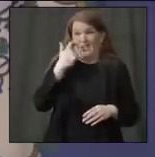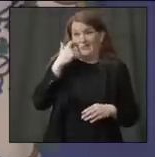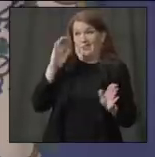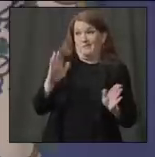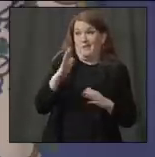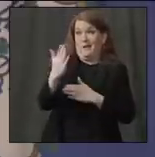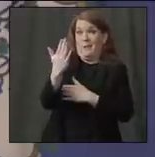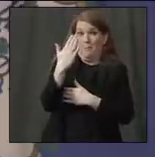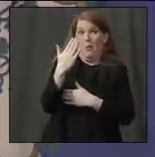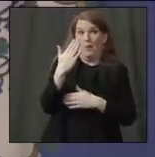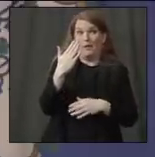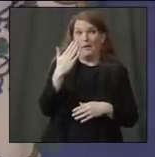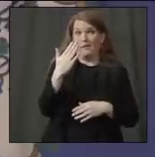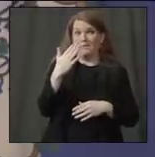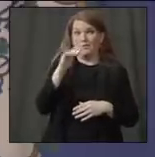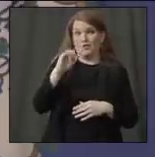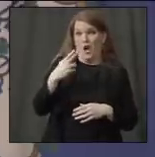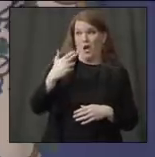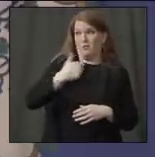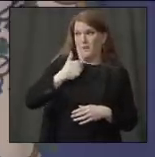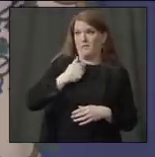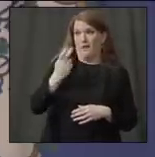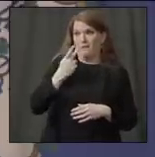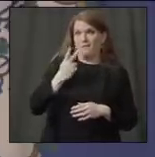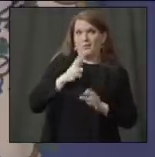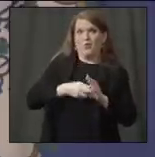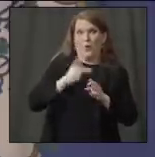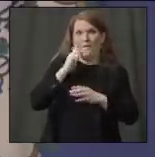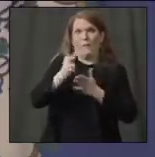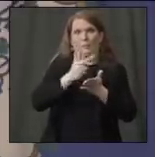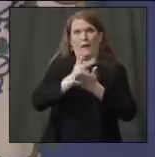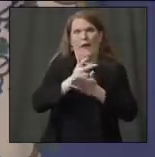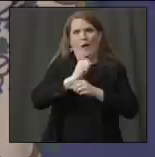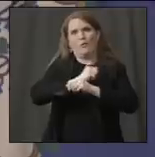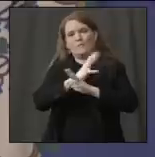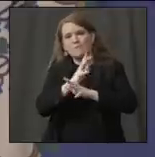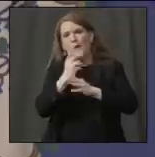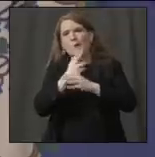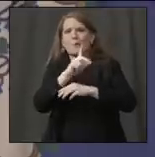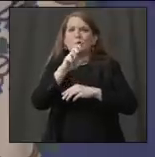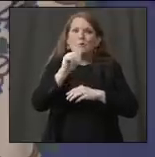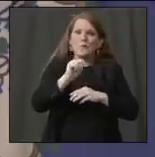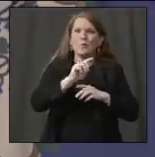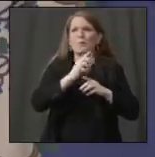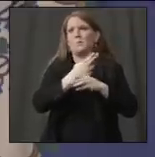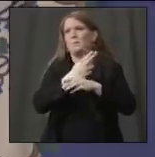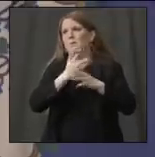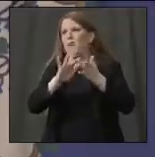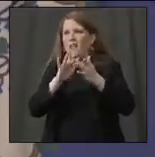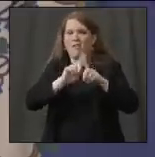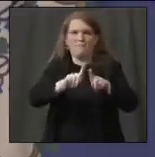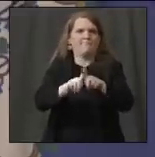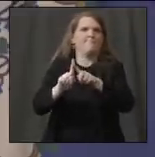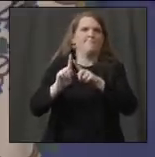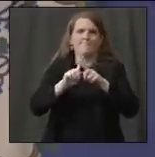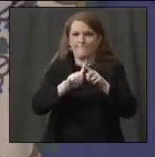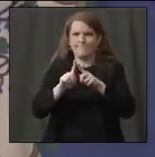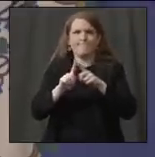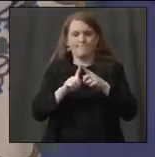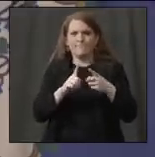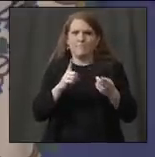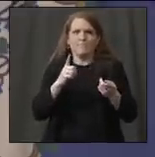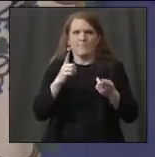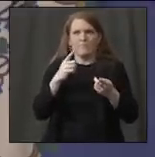I'm going to have them here taking questions from you and any other folks that on every Thursday. So you know exactly what